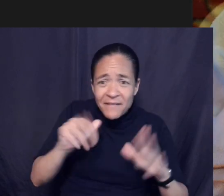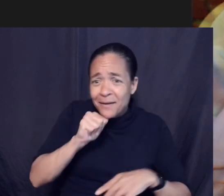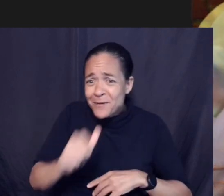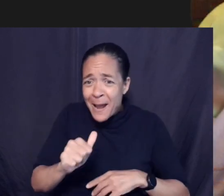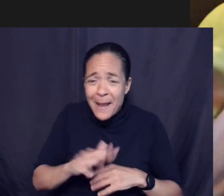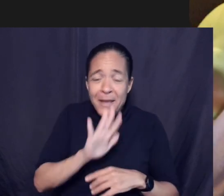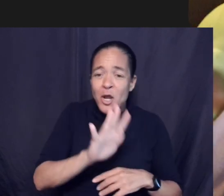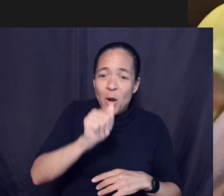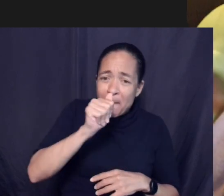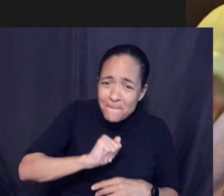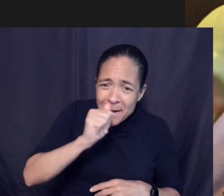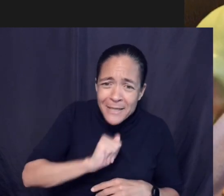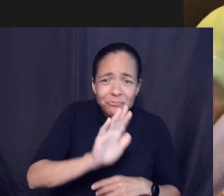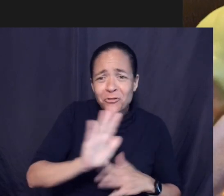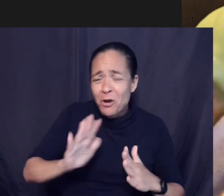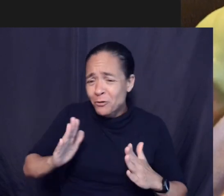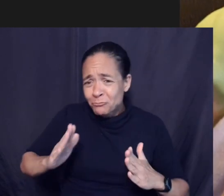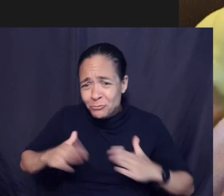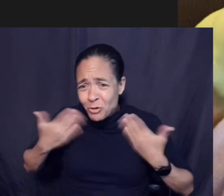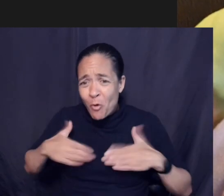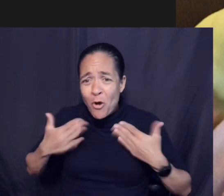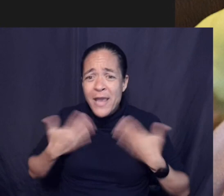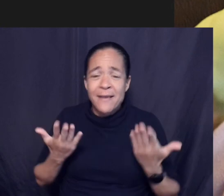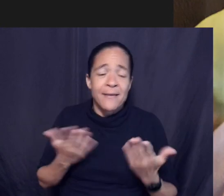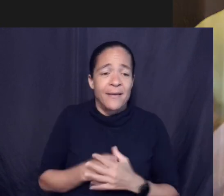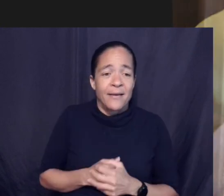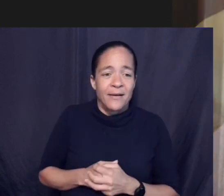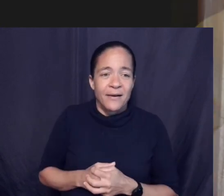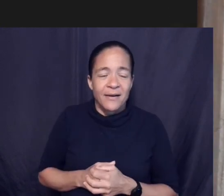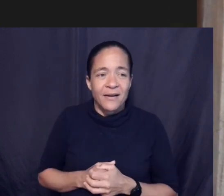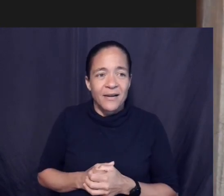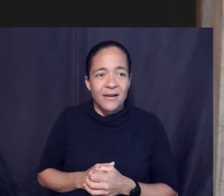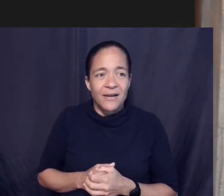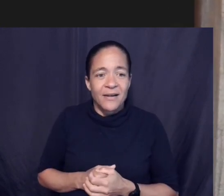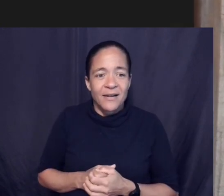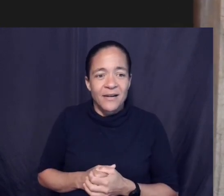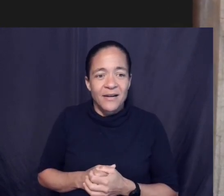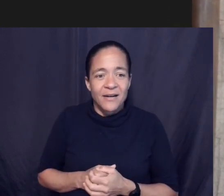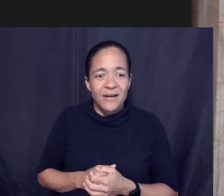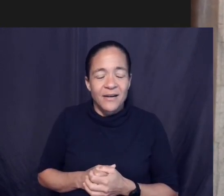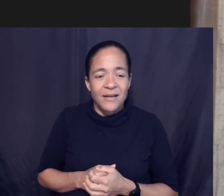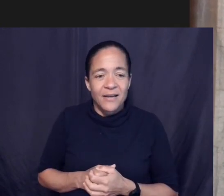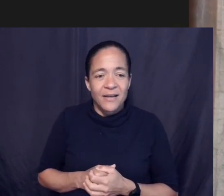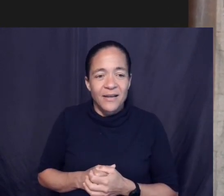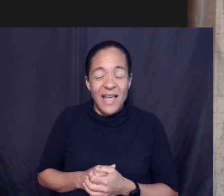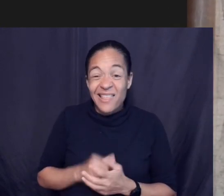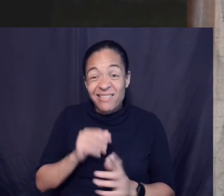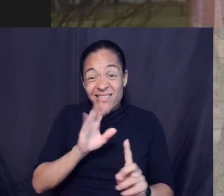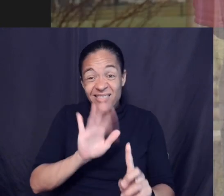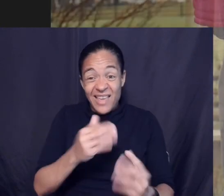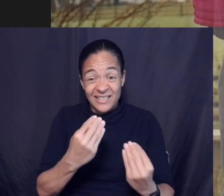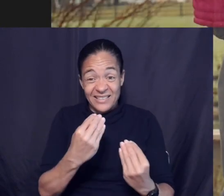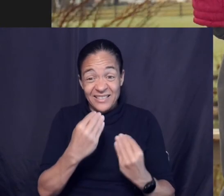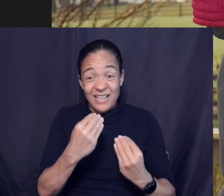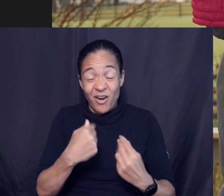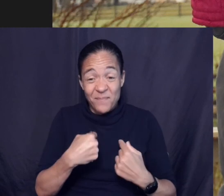her patience, her joy. It's one thing with her is like that has